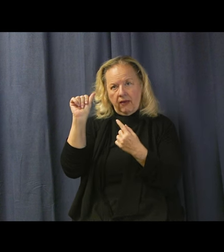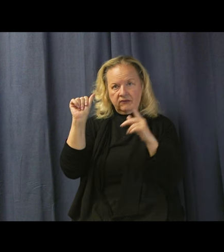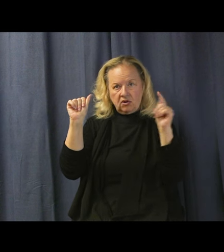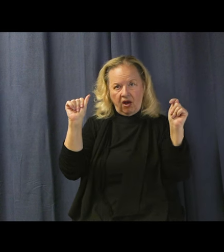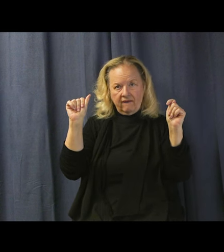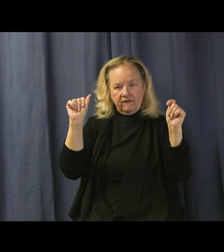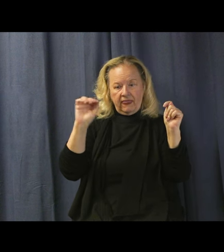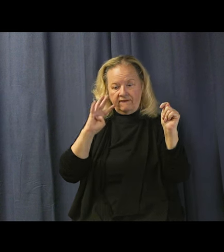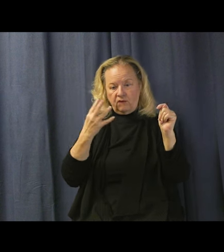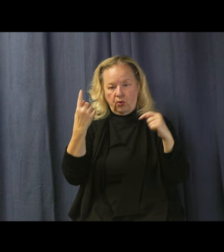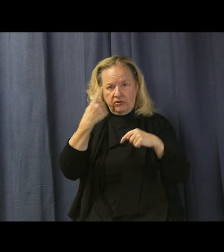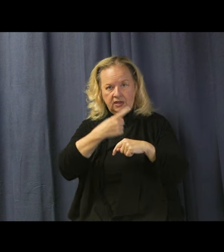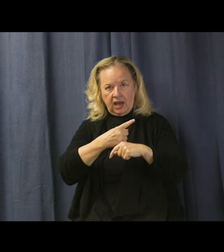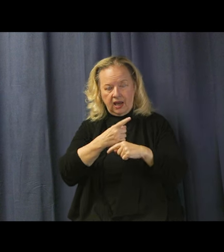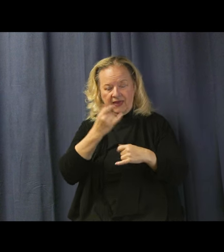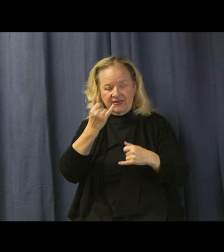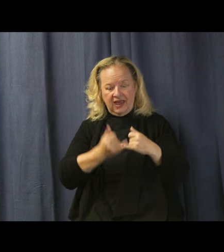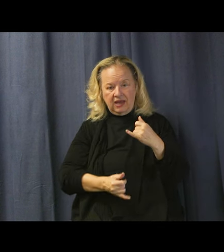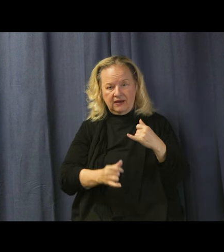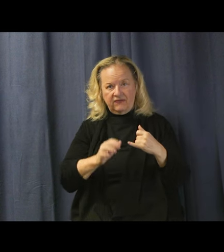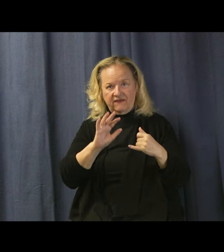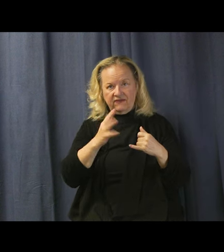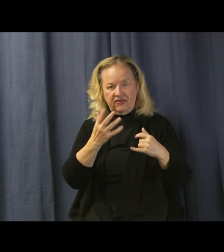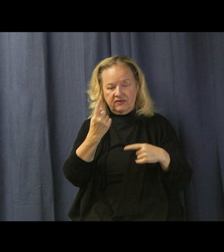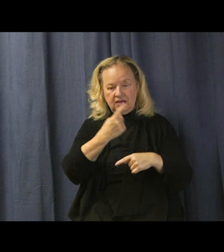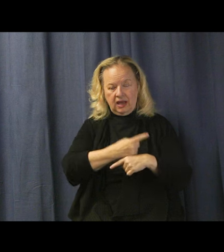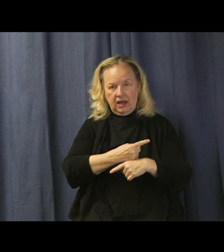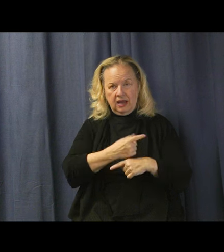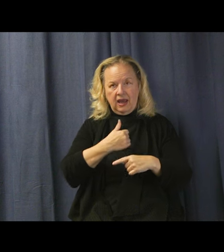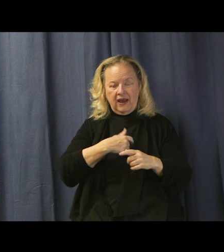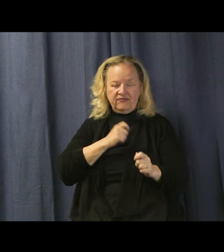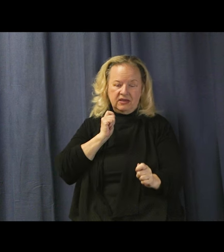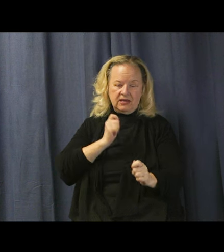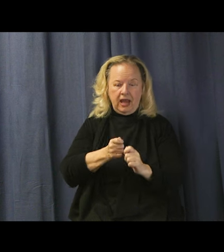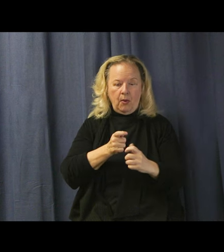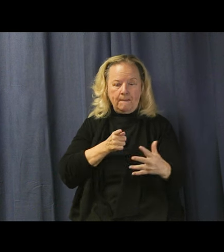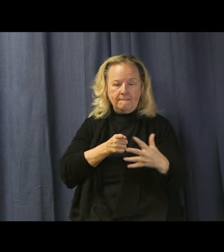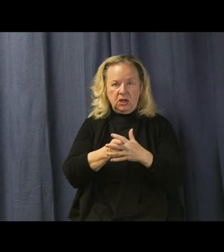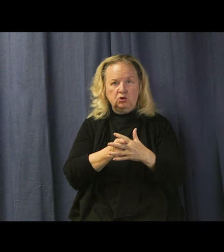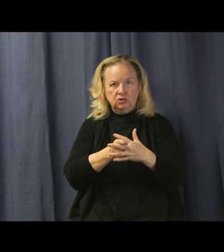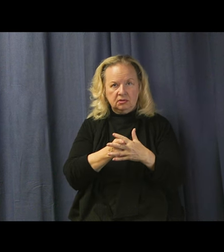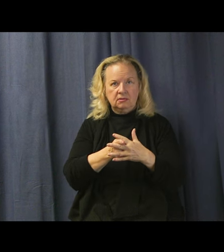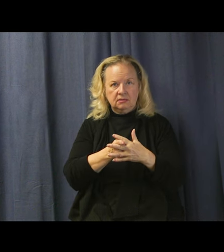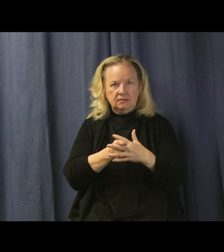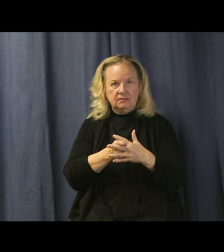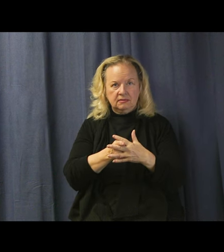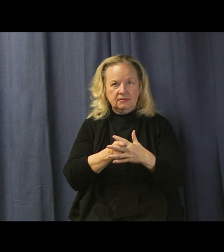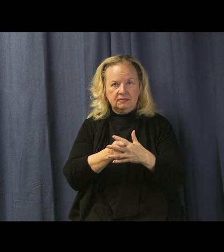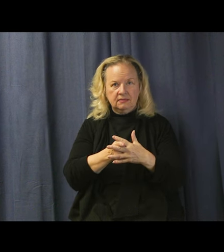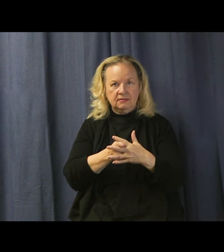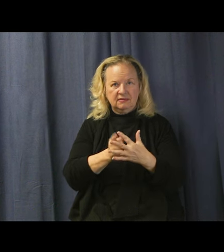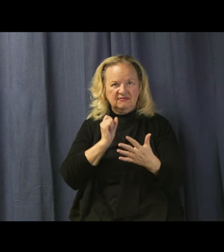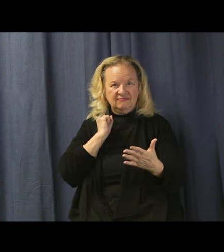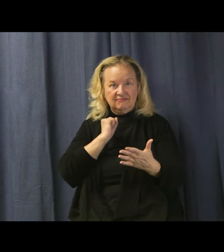the fourth day, and at the end of the sixth day, and this time he's got the nail. He's pierced.